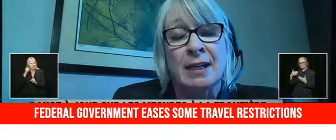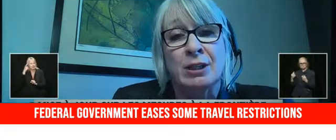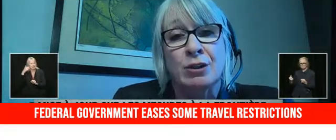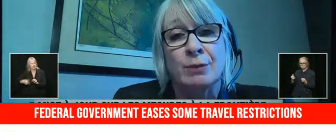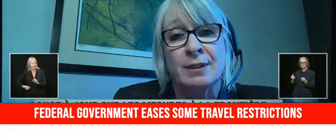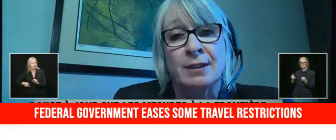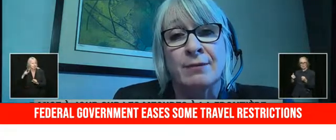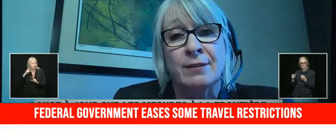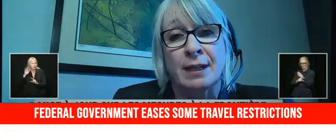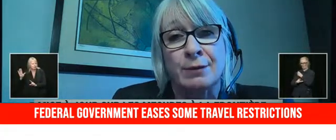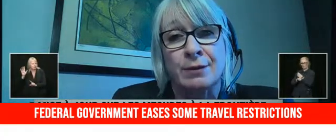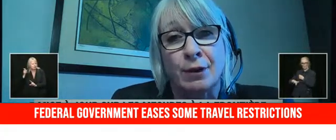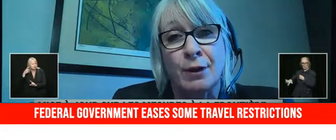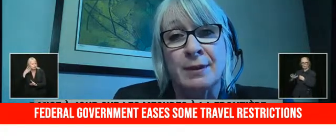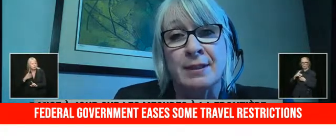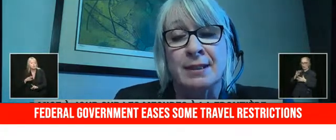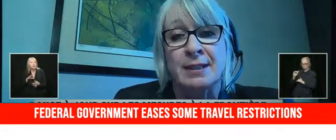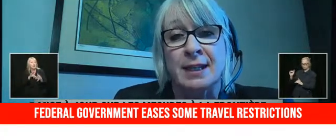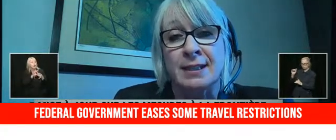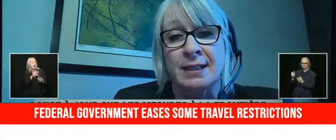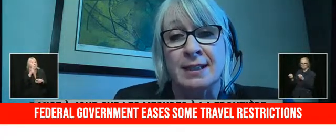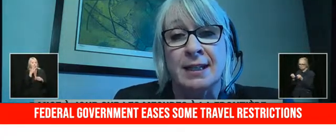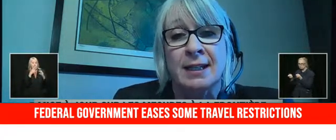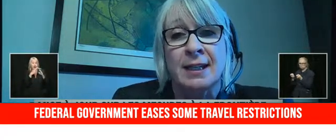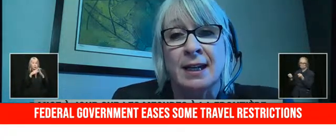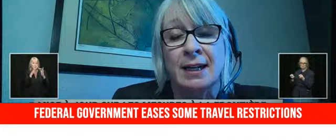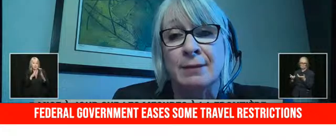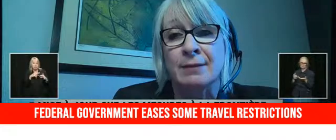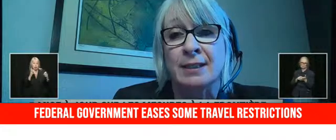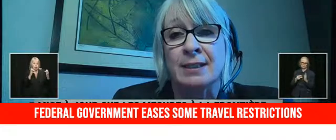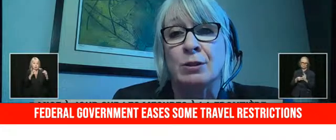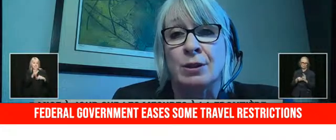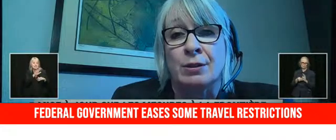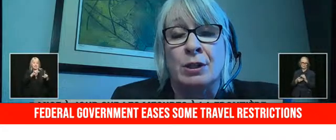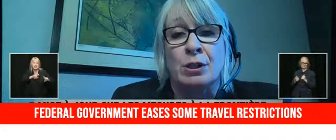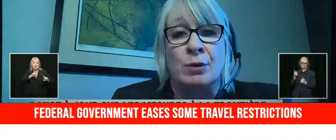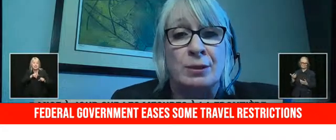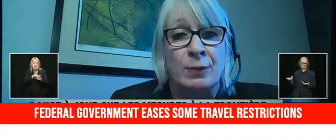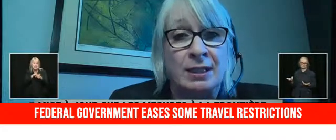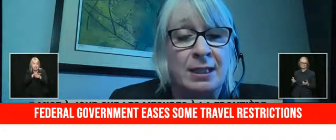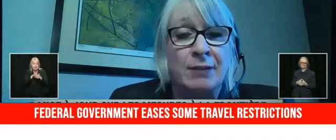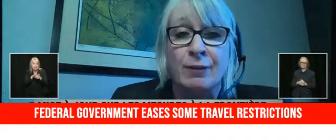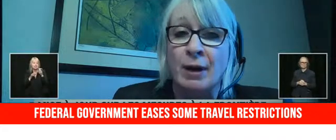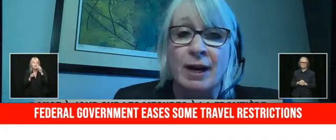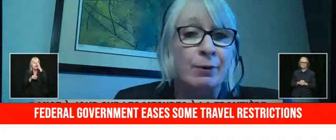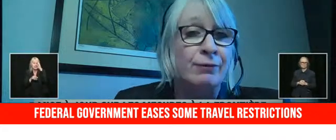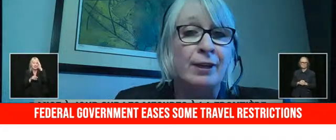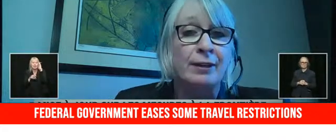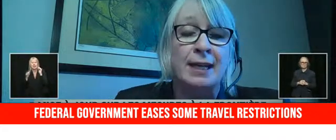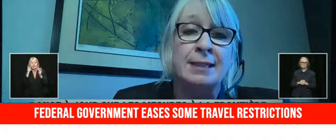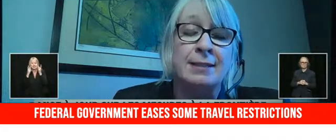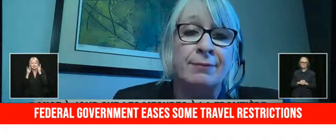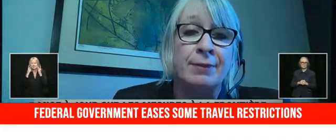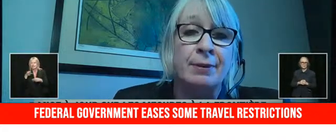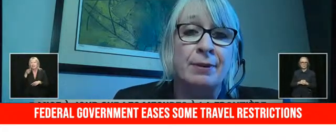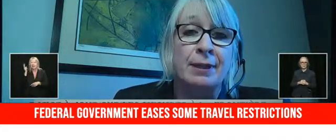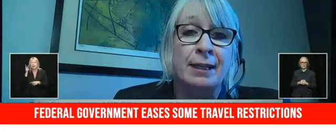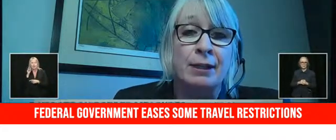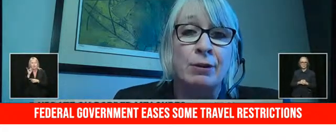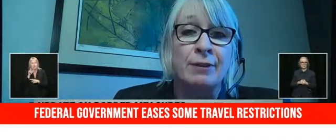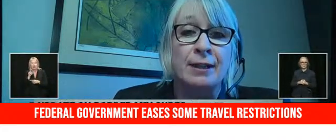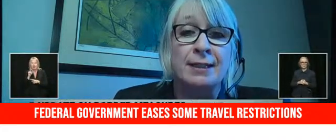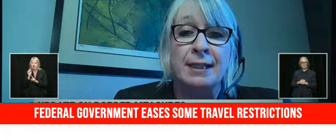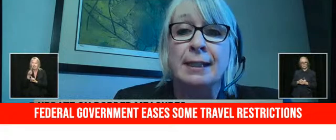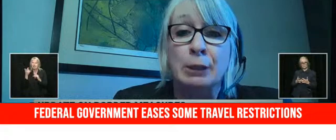them. In terms of the House of Commons testing site, listen, you know, as we can see from high-profile cases of people